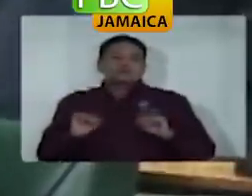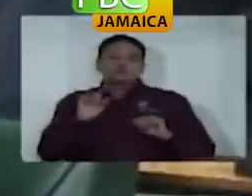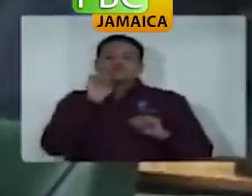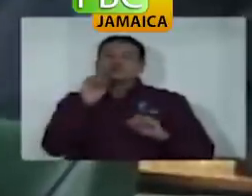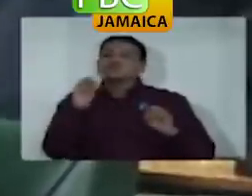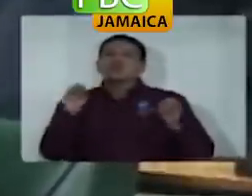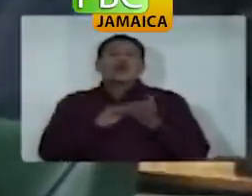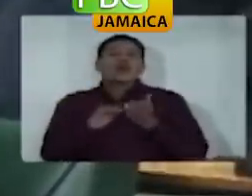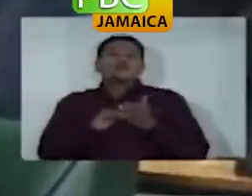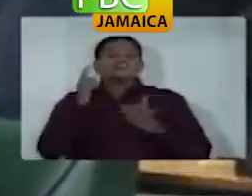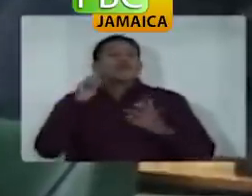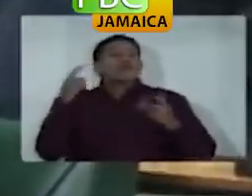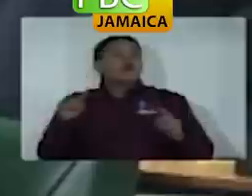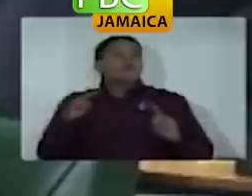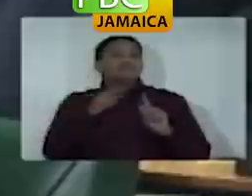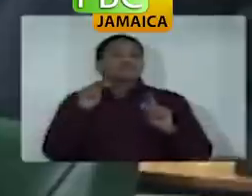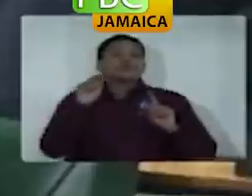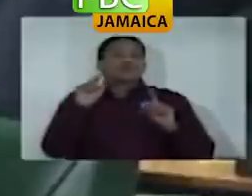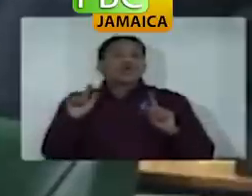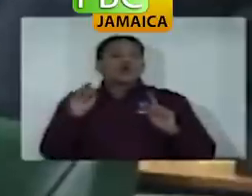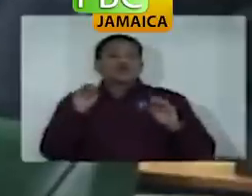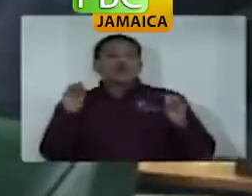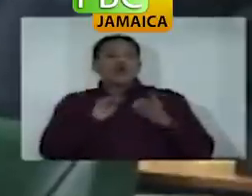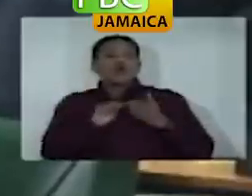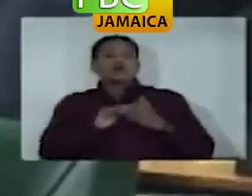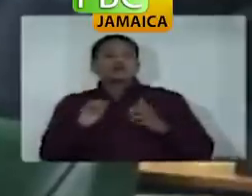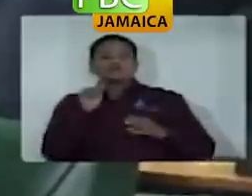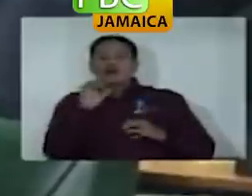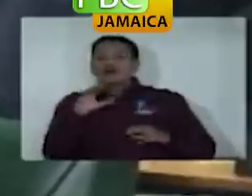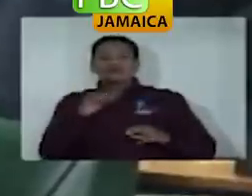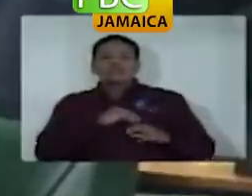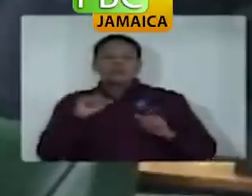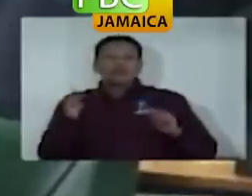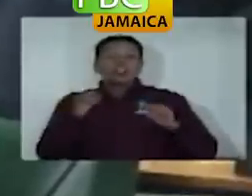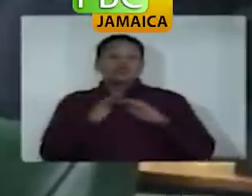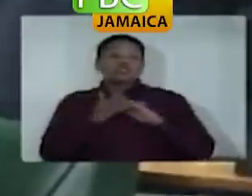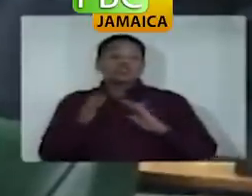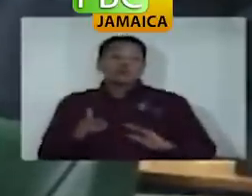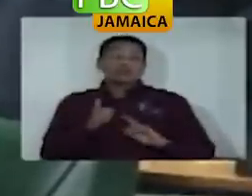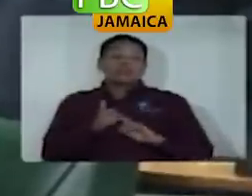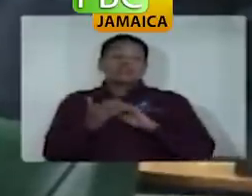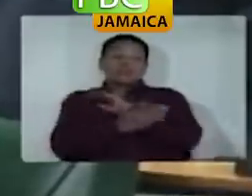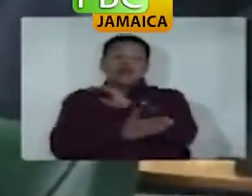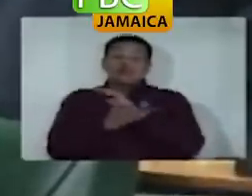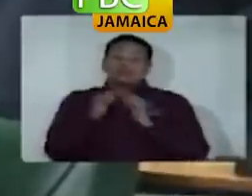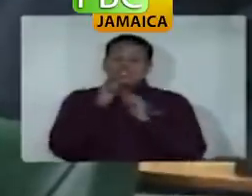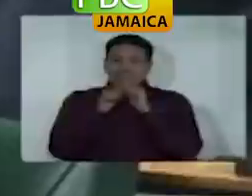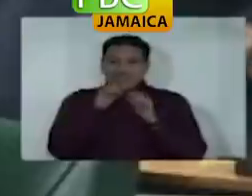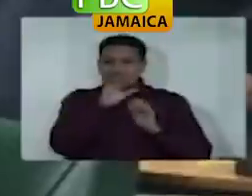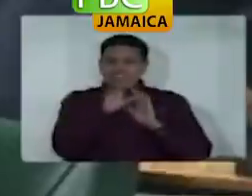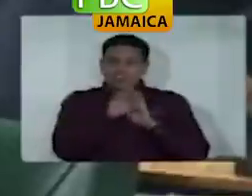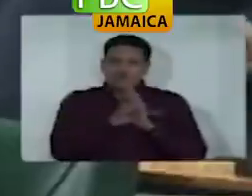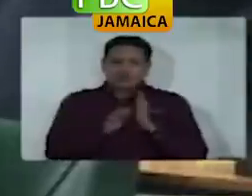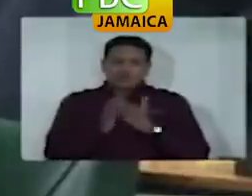no excuse for what happened to Mr. Chambers. It is unacceptable that any Jamaican national to be denied his constitutional rights even